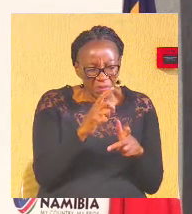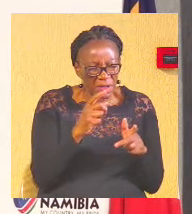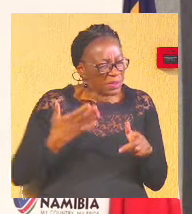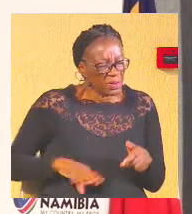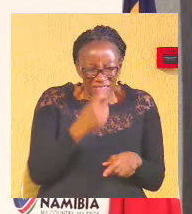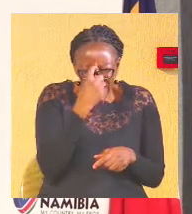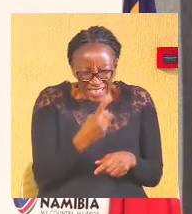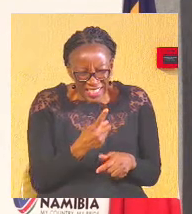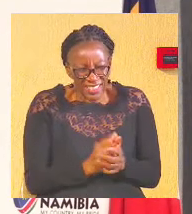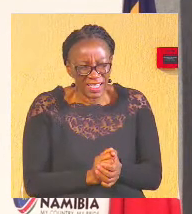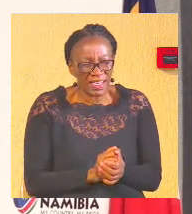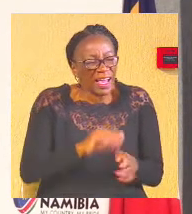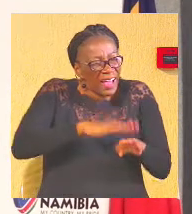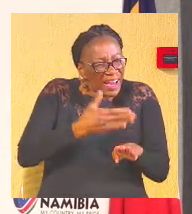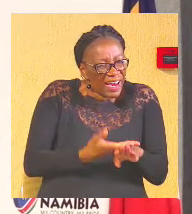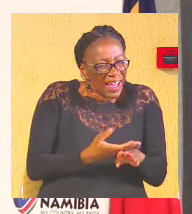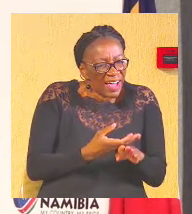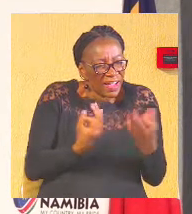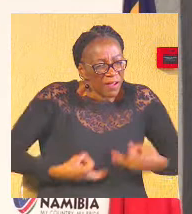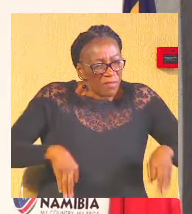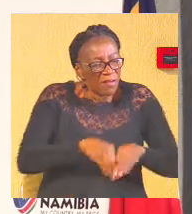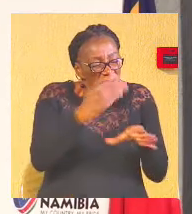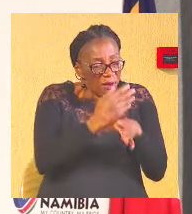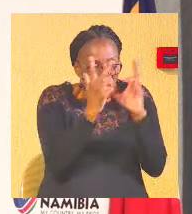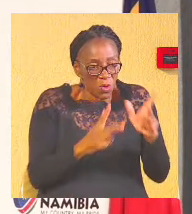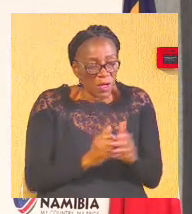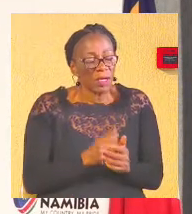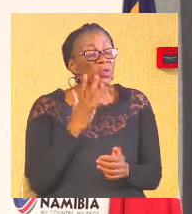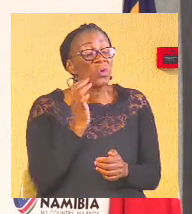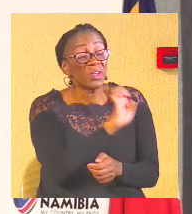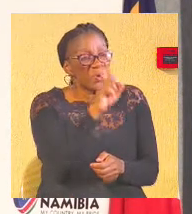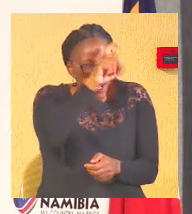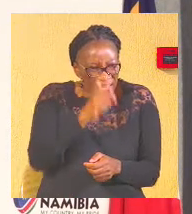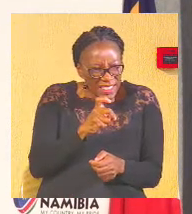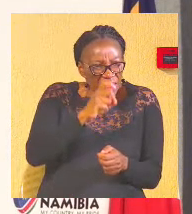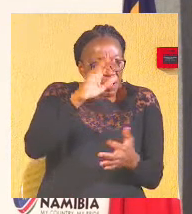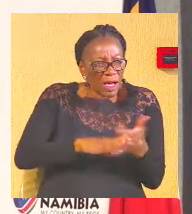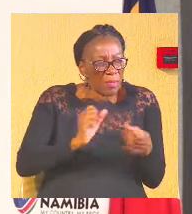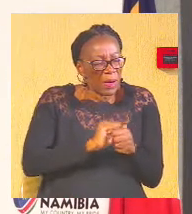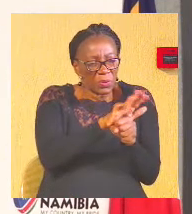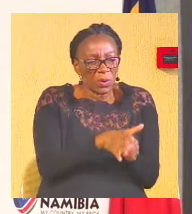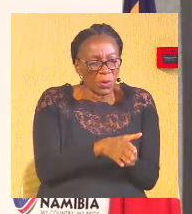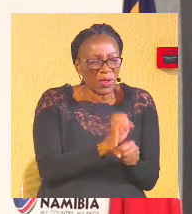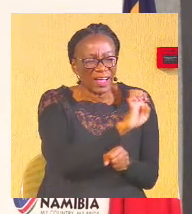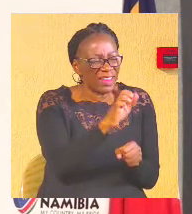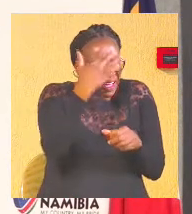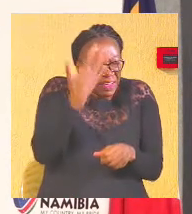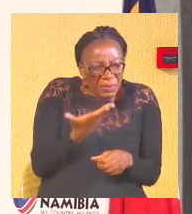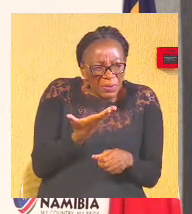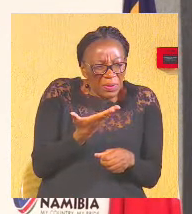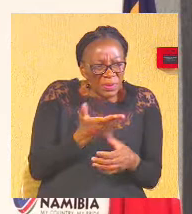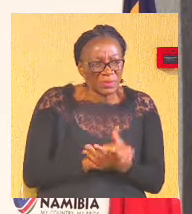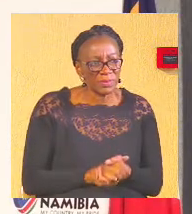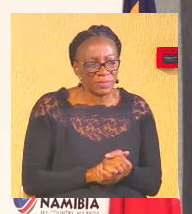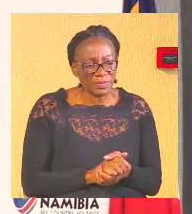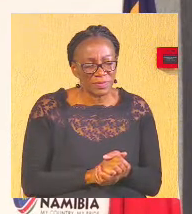ask what is COVID-19 or what is corona disease. Can I interrupt you? Can you